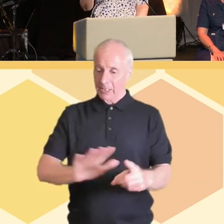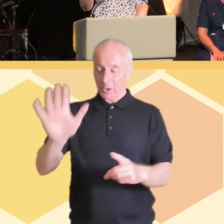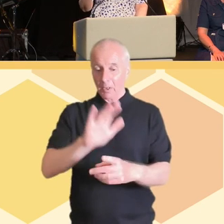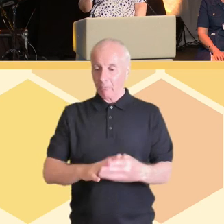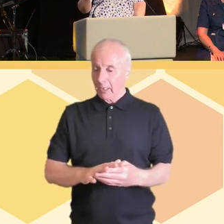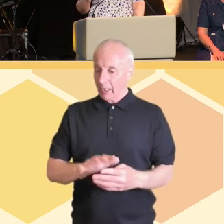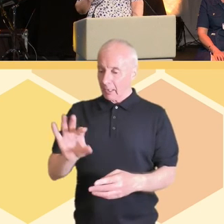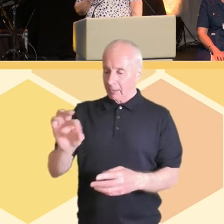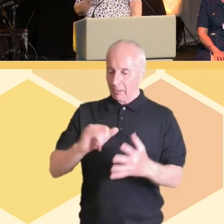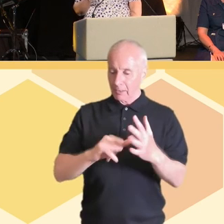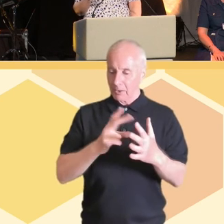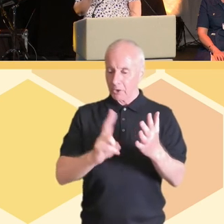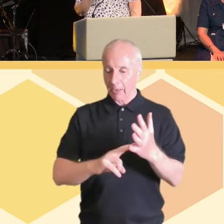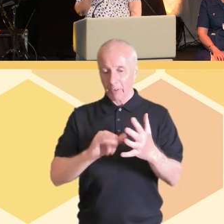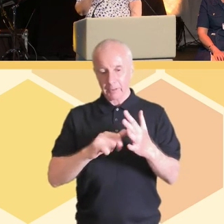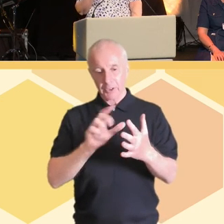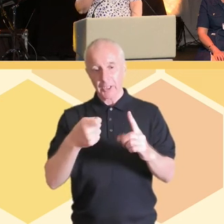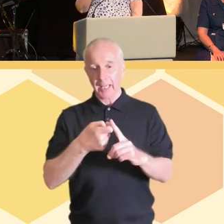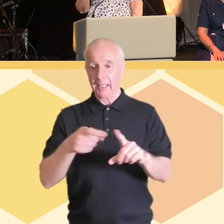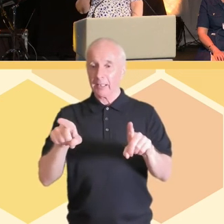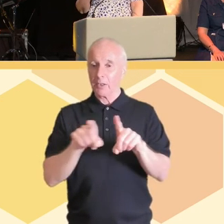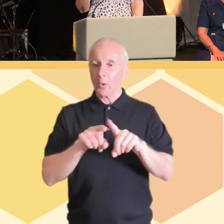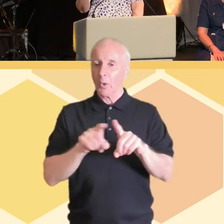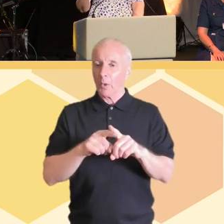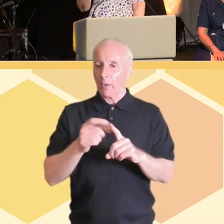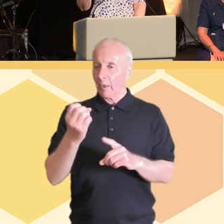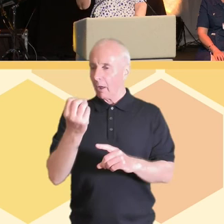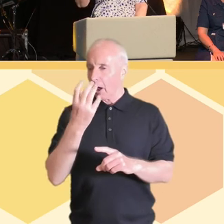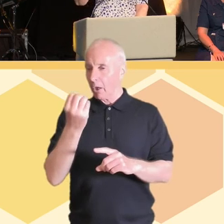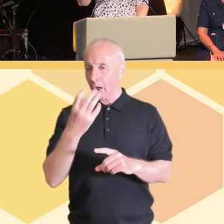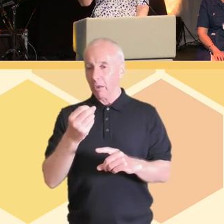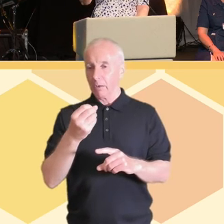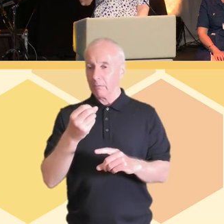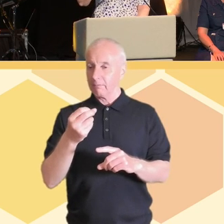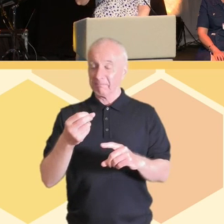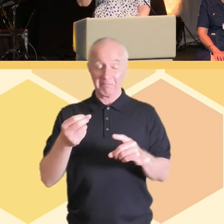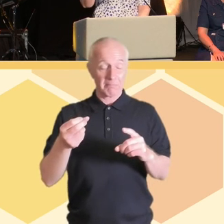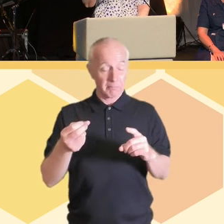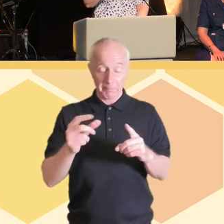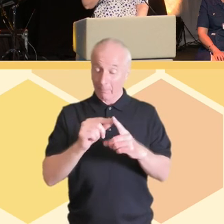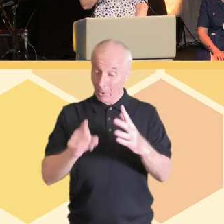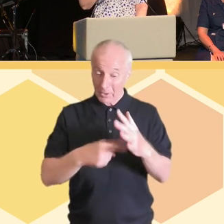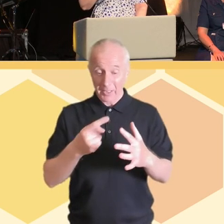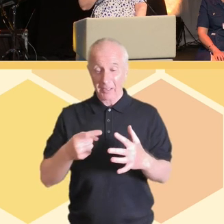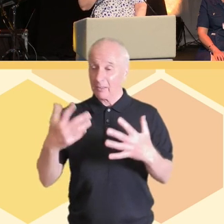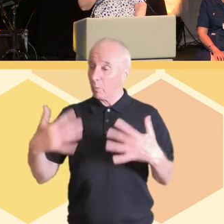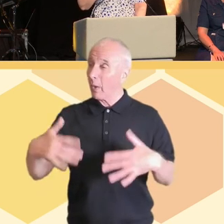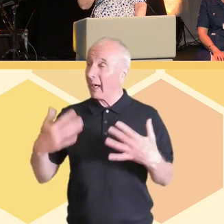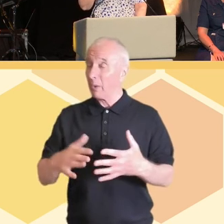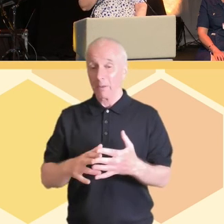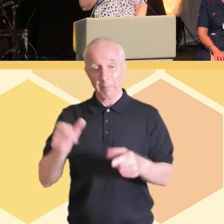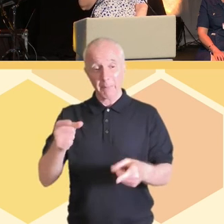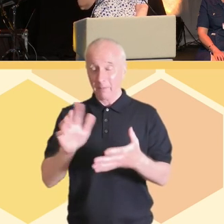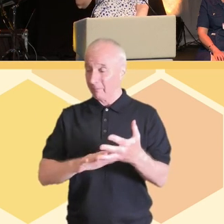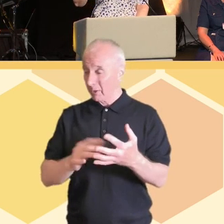incredible Sharon Sheck and the Hong Kong Project, that is amazing how we're able to serve friends who are coming to our country